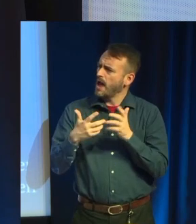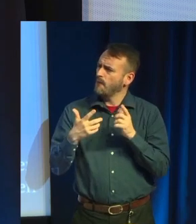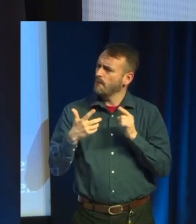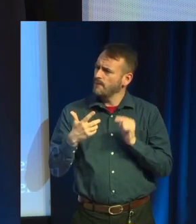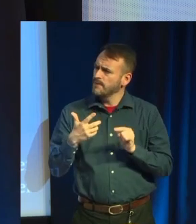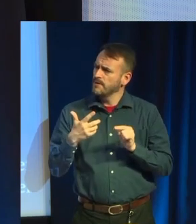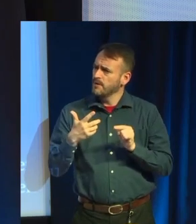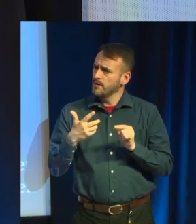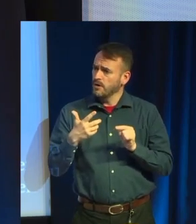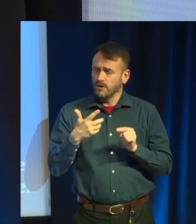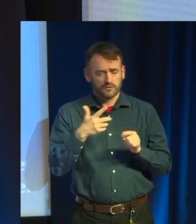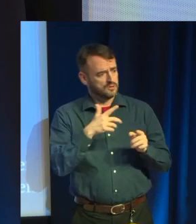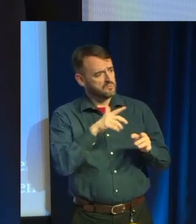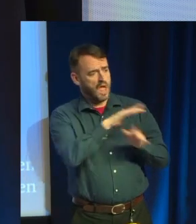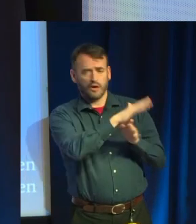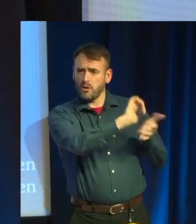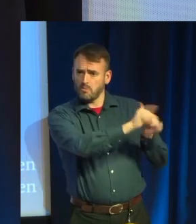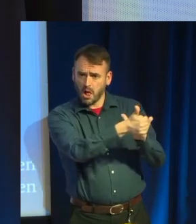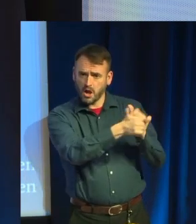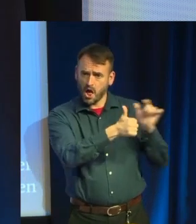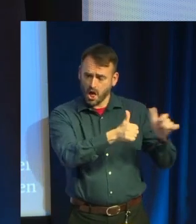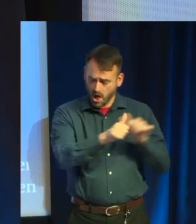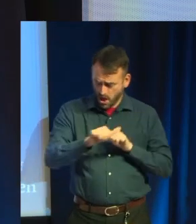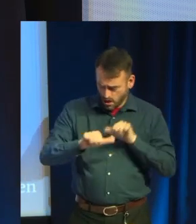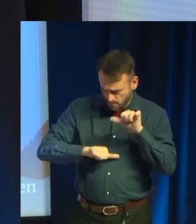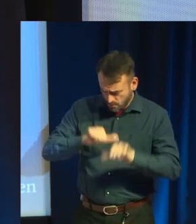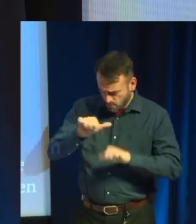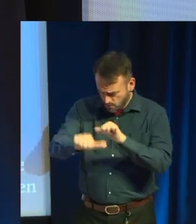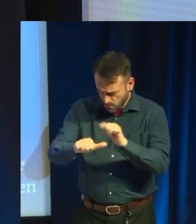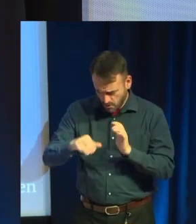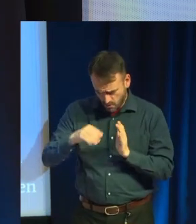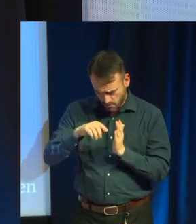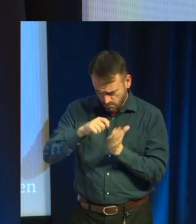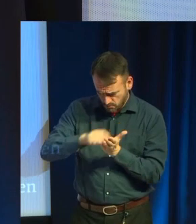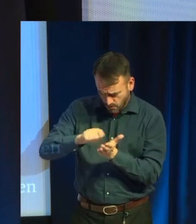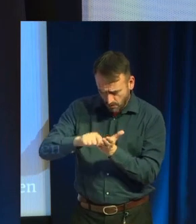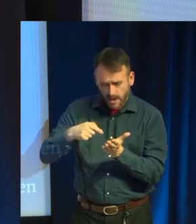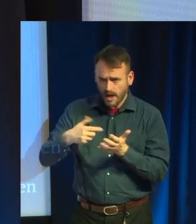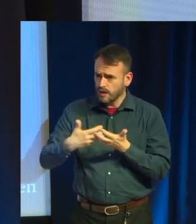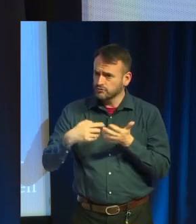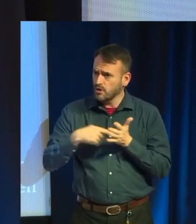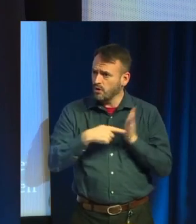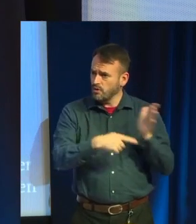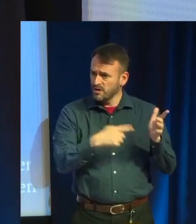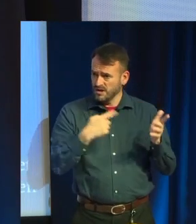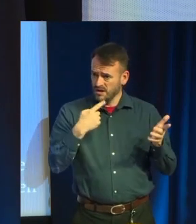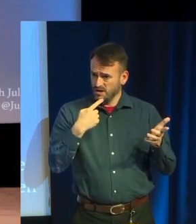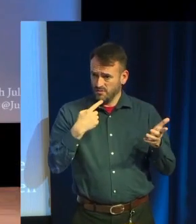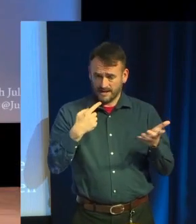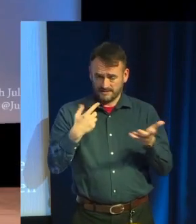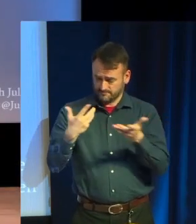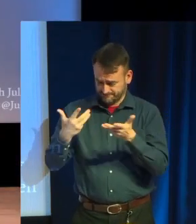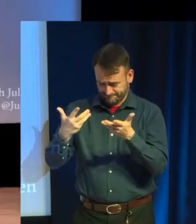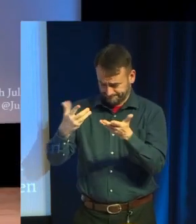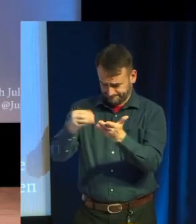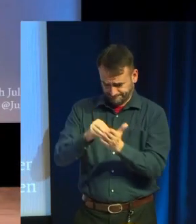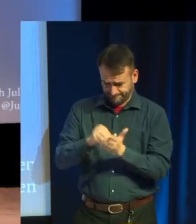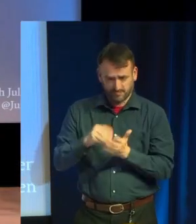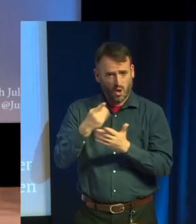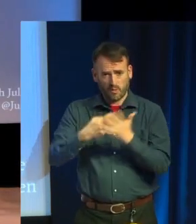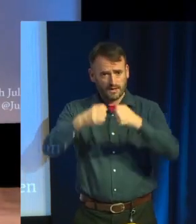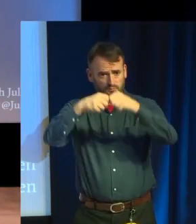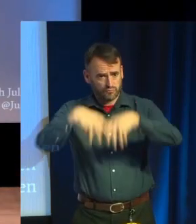external partners when all you have is like a branching tool where all your words in and